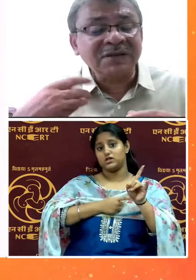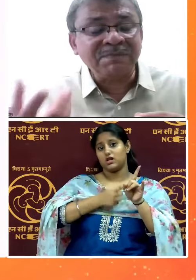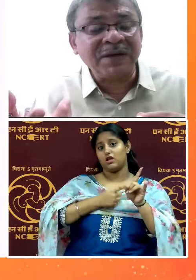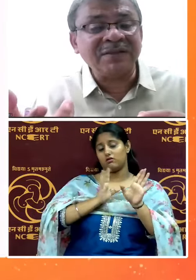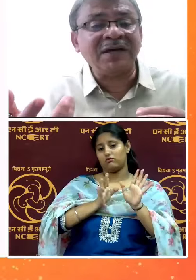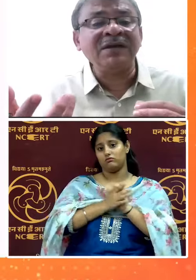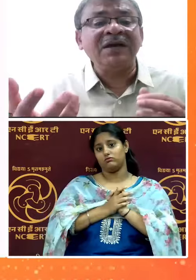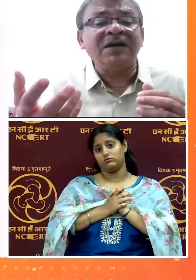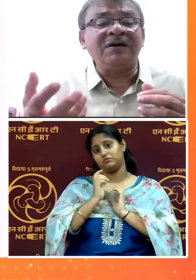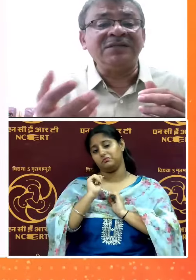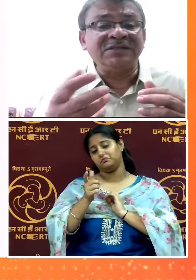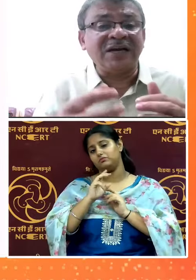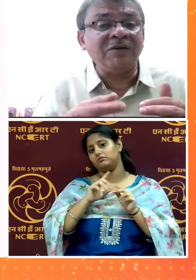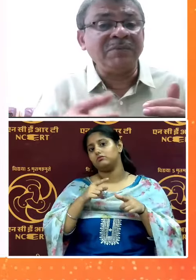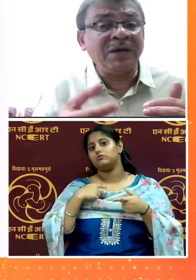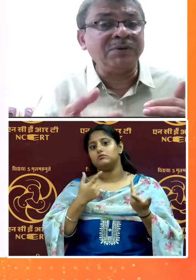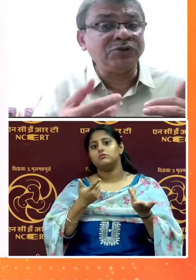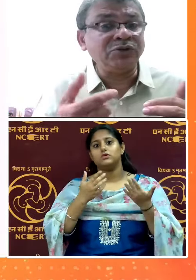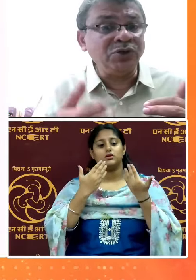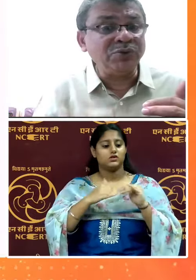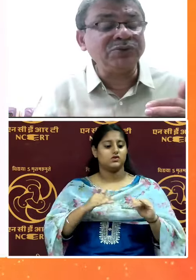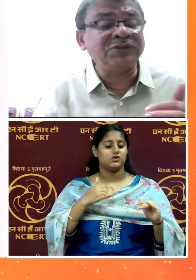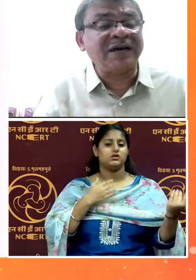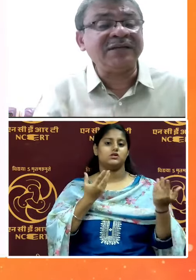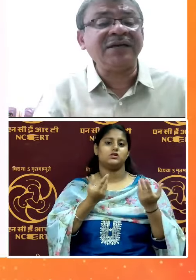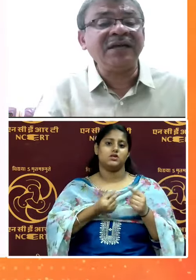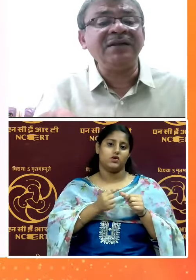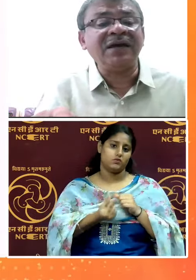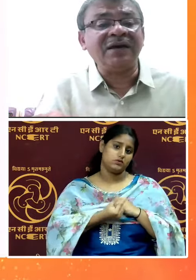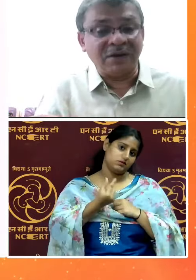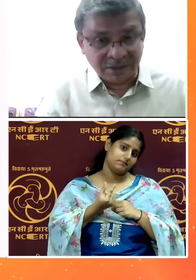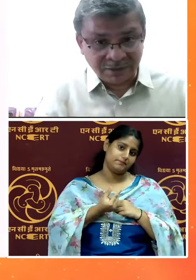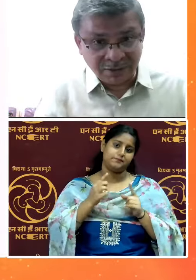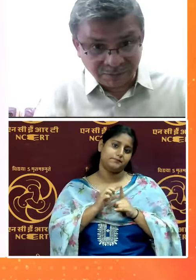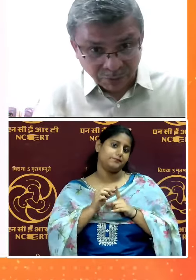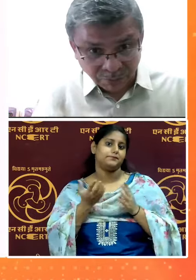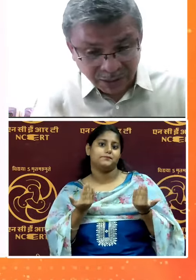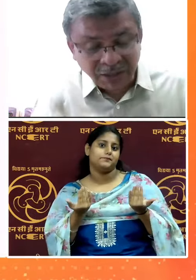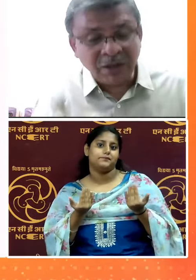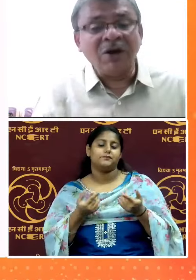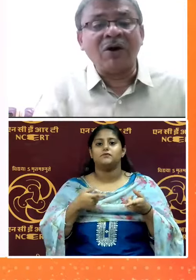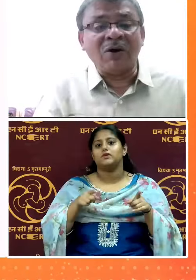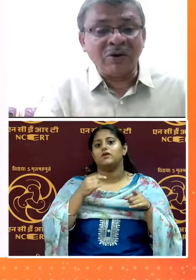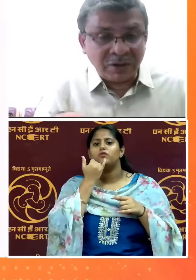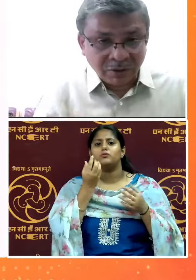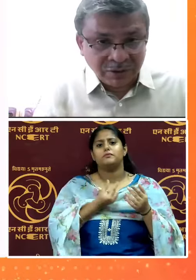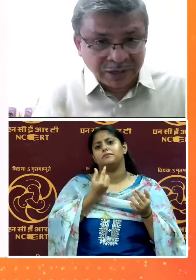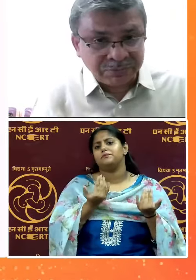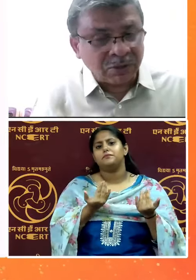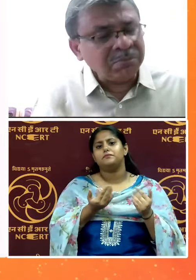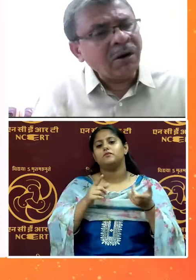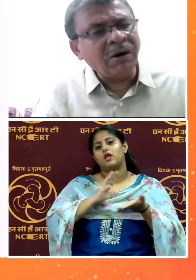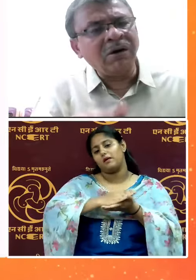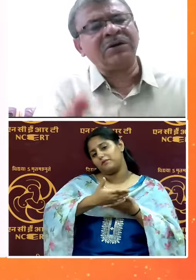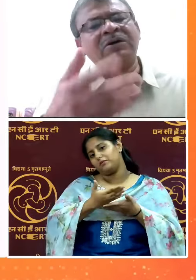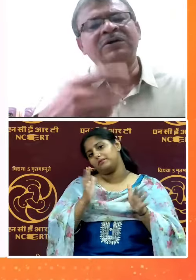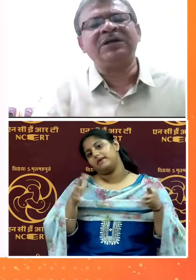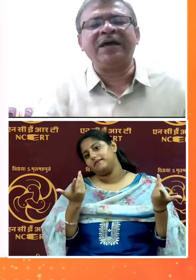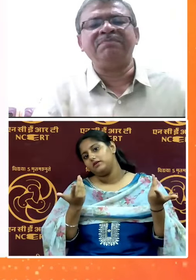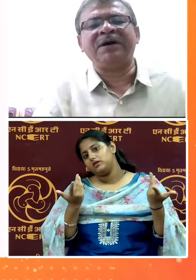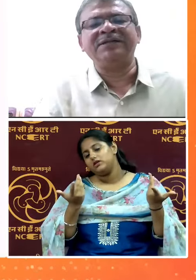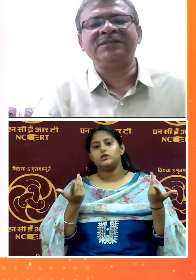we just pay that, the child will be able to use that in his mobile, or on laptop,